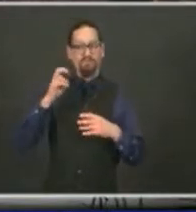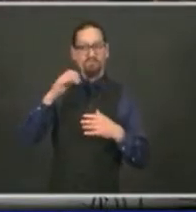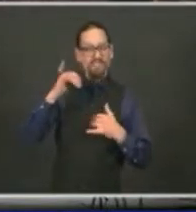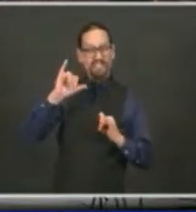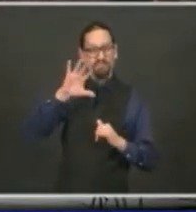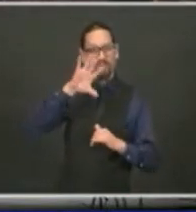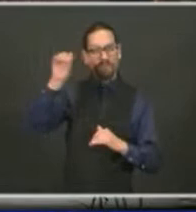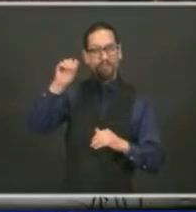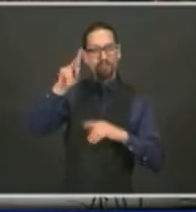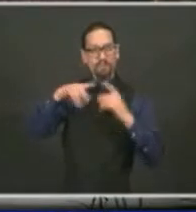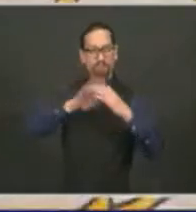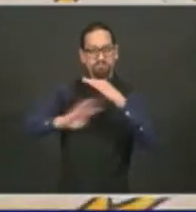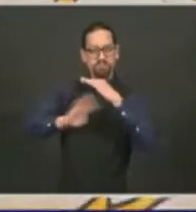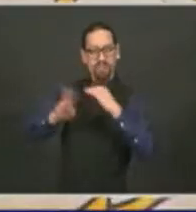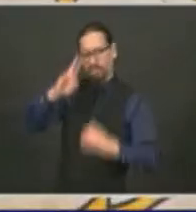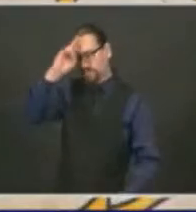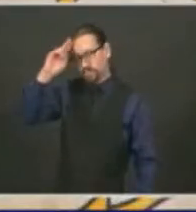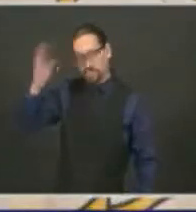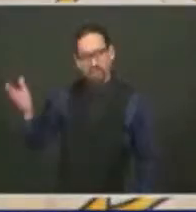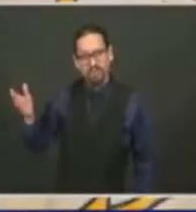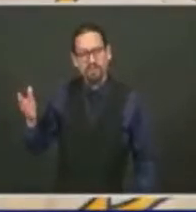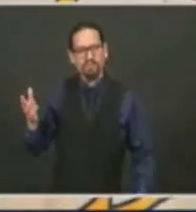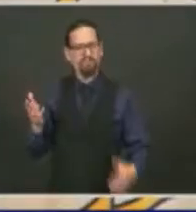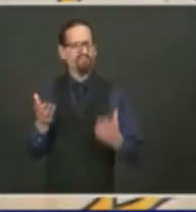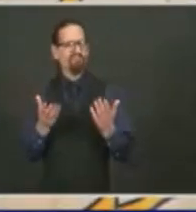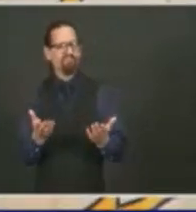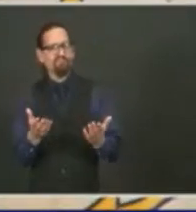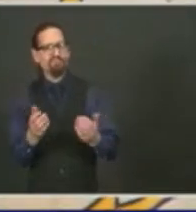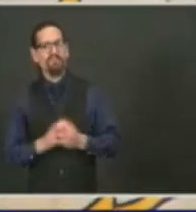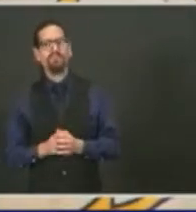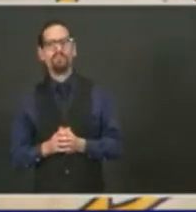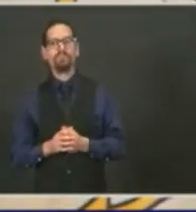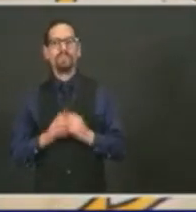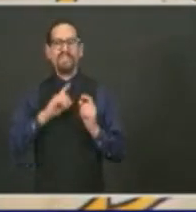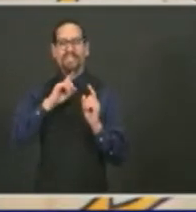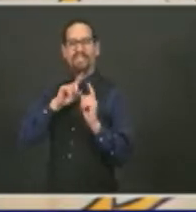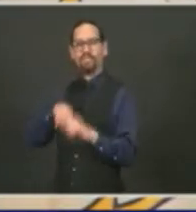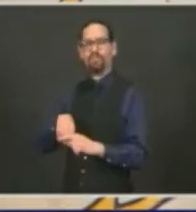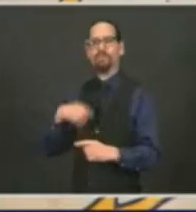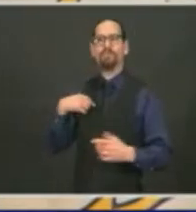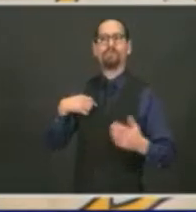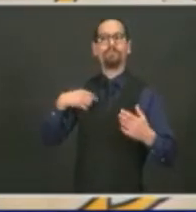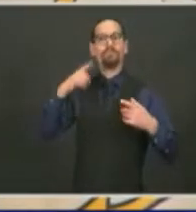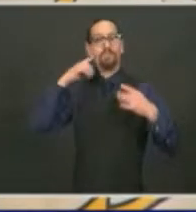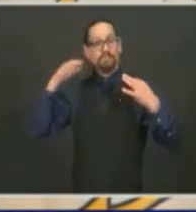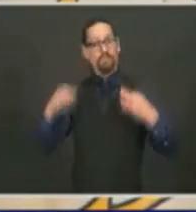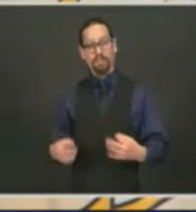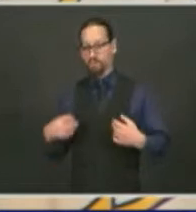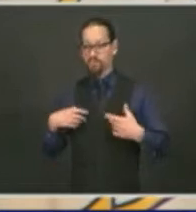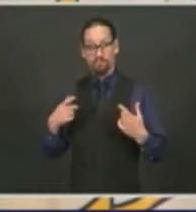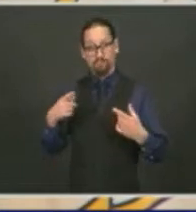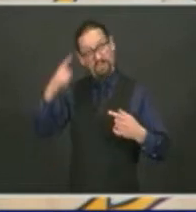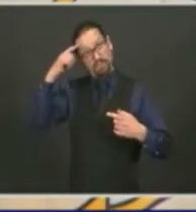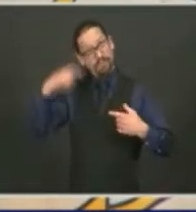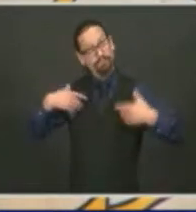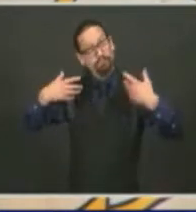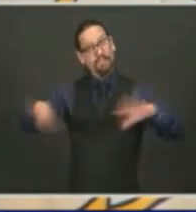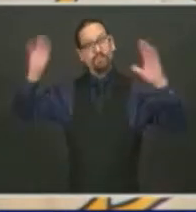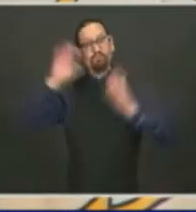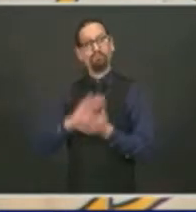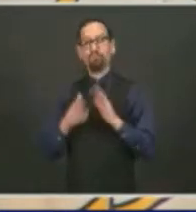for reopening. Yeah. So listen, we are definitely not out of the woods, and I hear that concern. I would